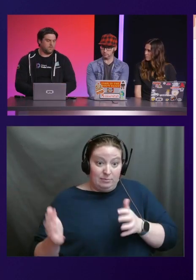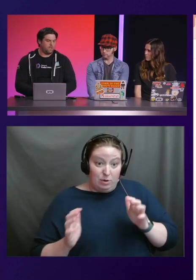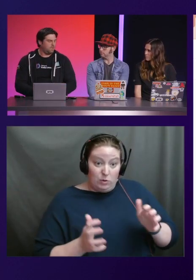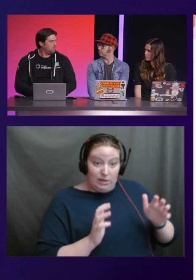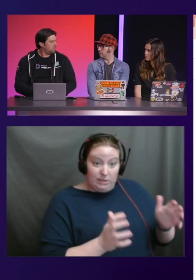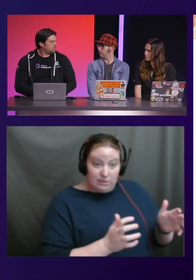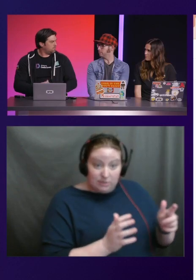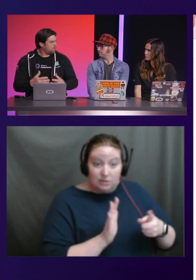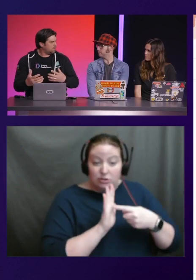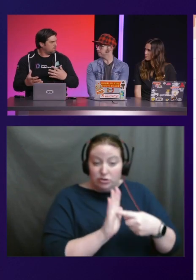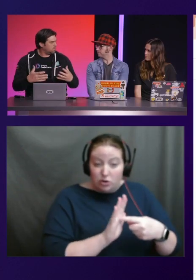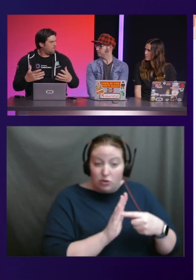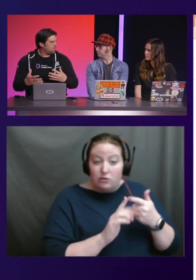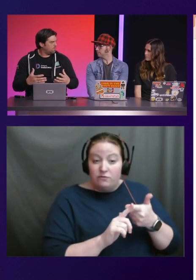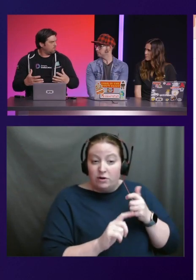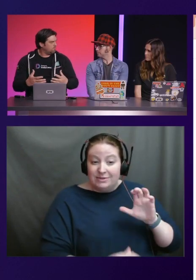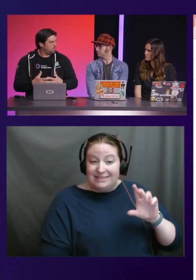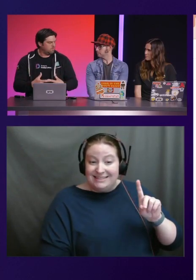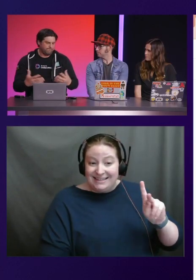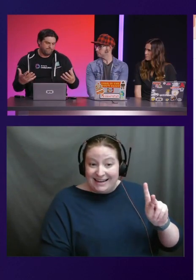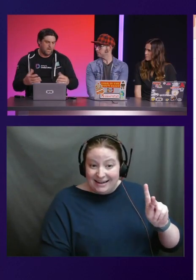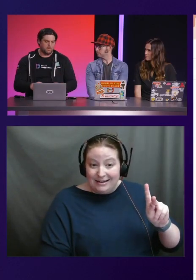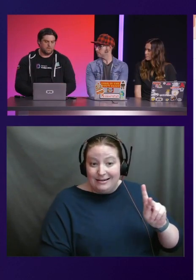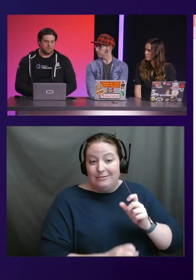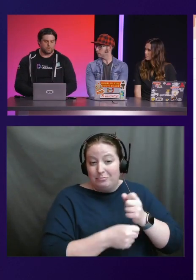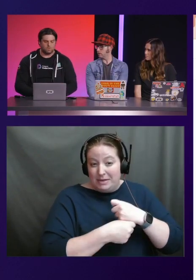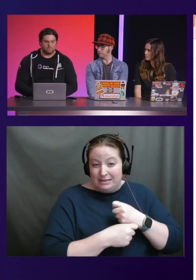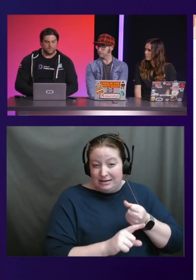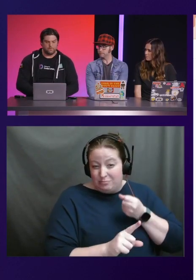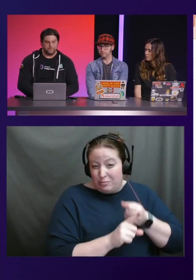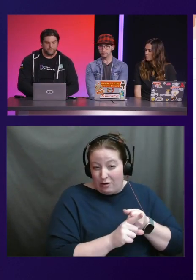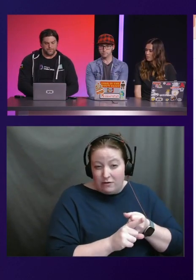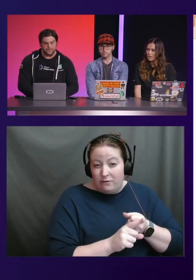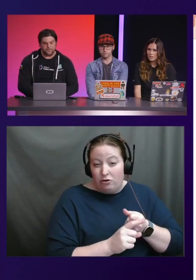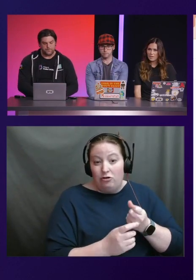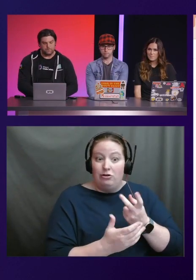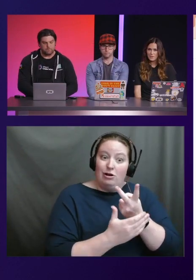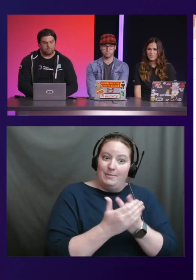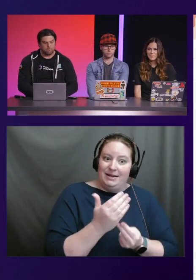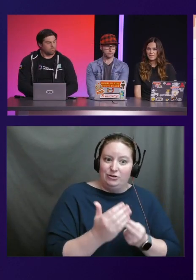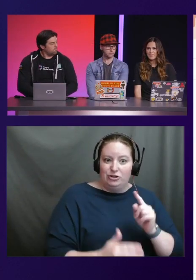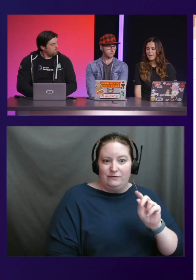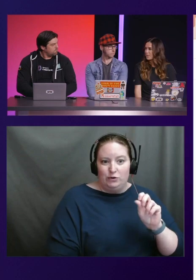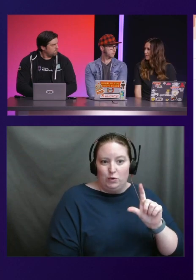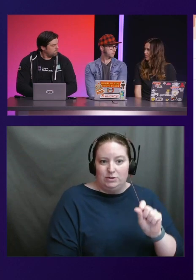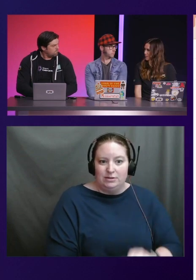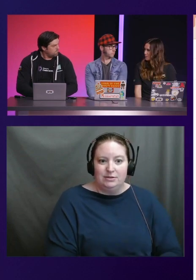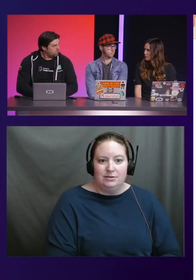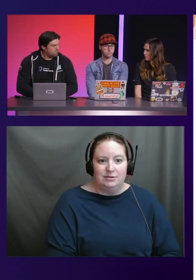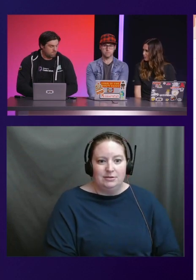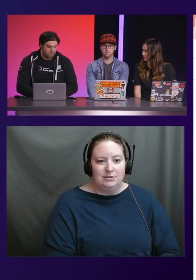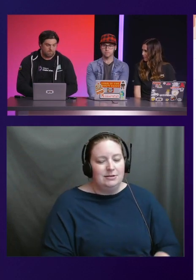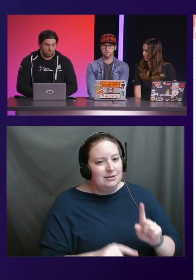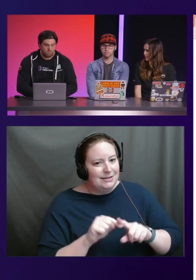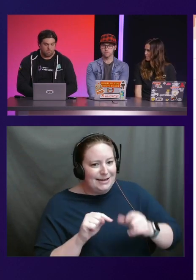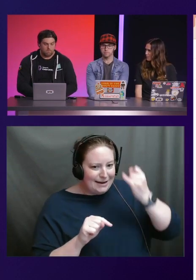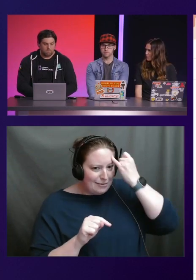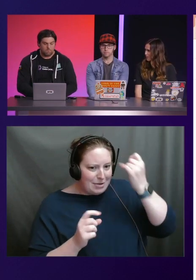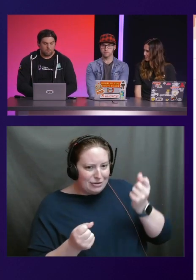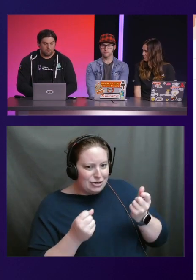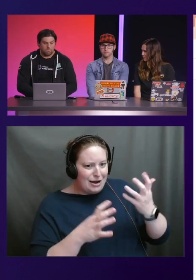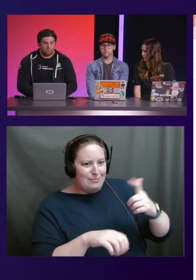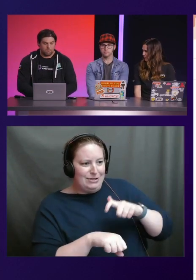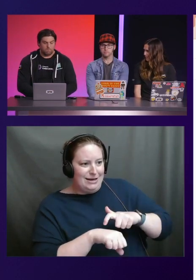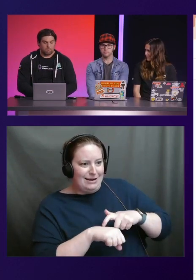by CDK just makes it a really powerful combination of tools. Yep. Can't imagine the amount of time that saves too, just looking at